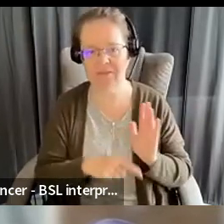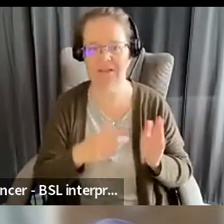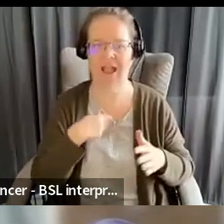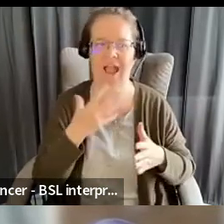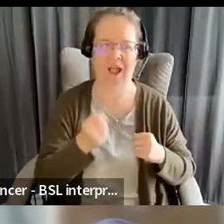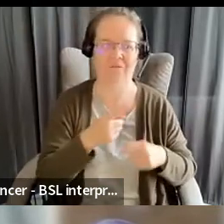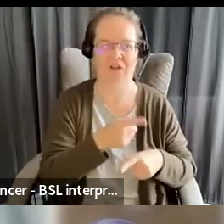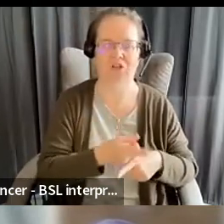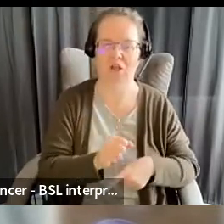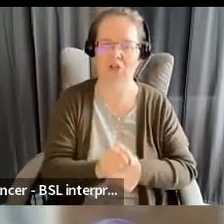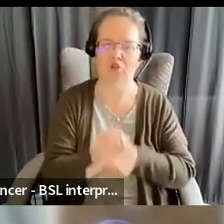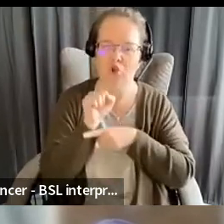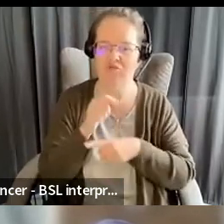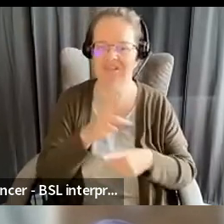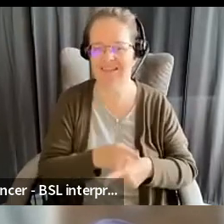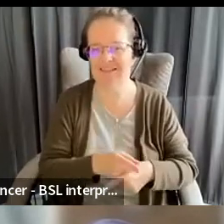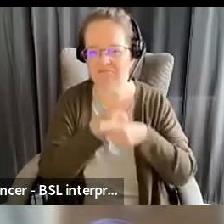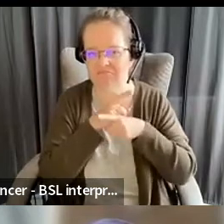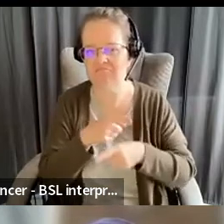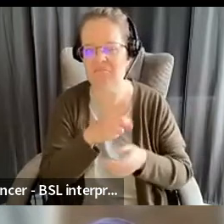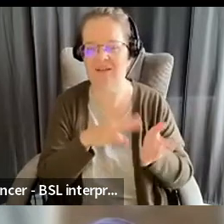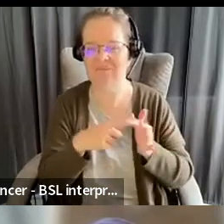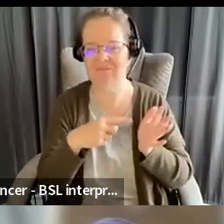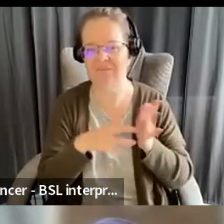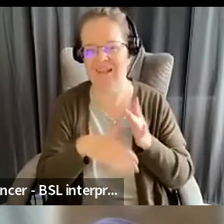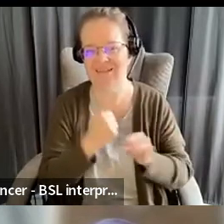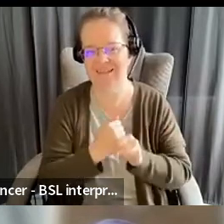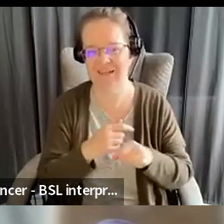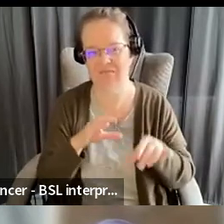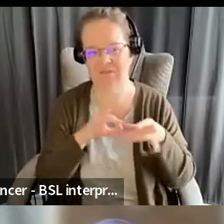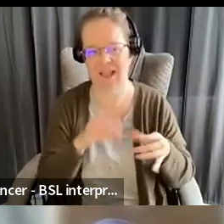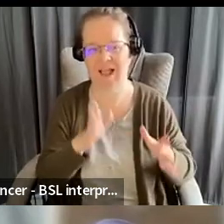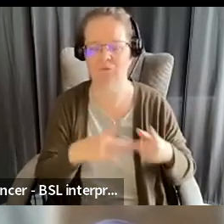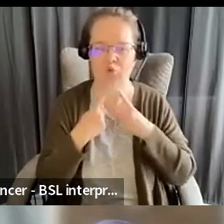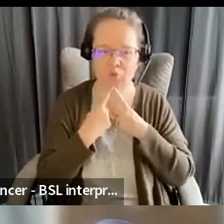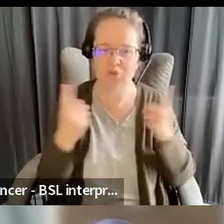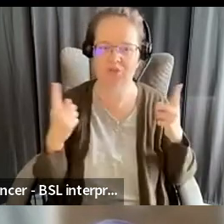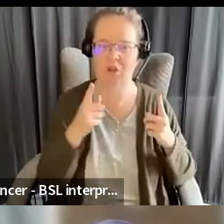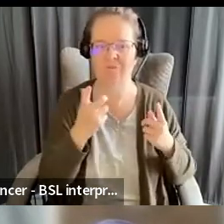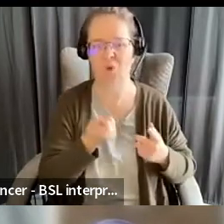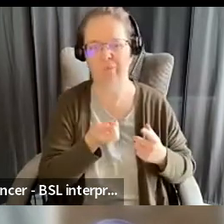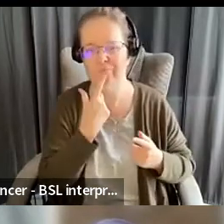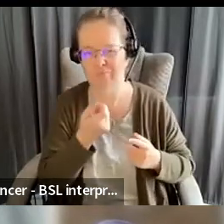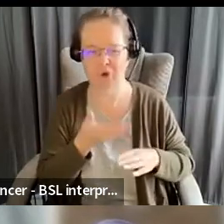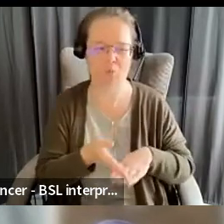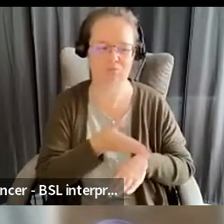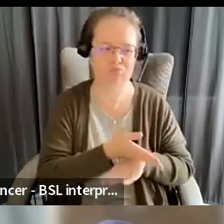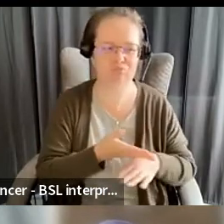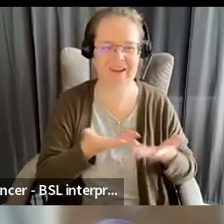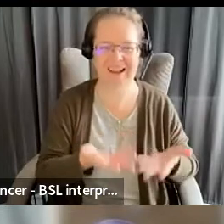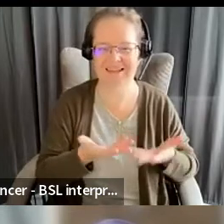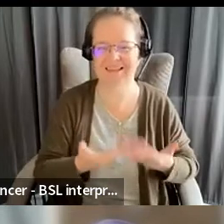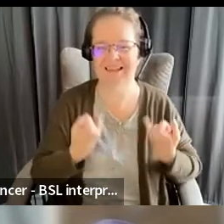vetting in relation to health. So that means applicants need to declare any prescription medication or pre-existing conditions to the